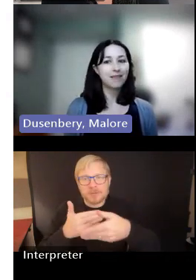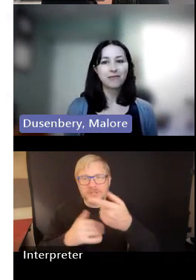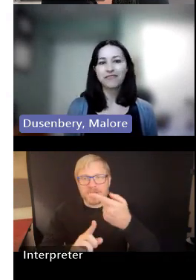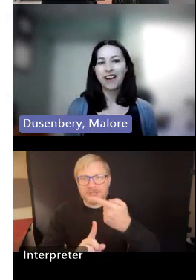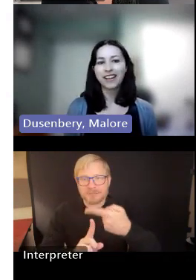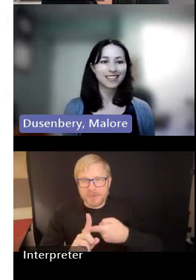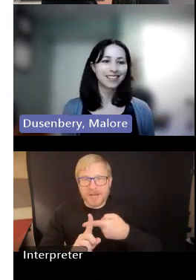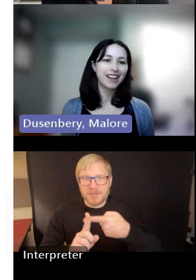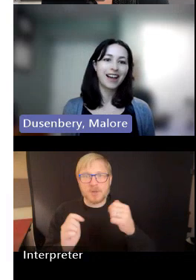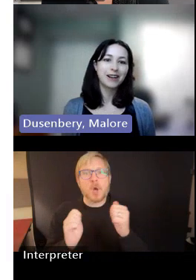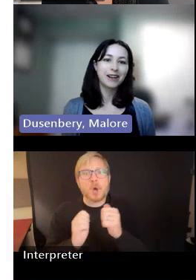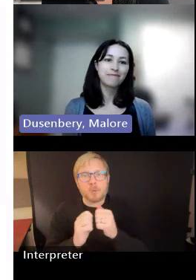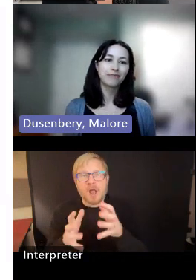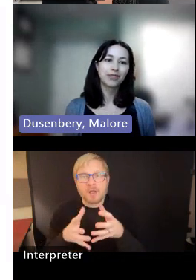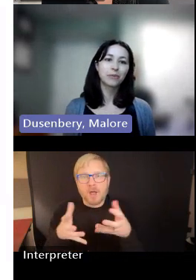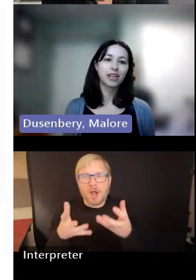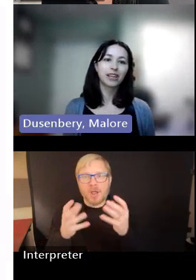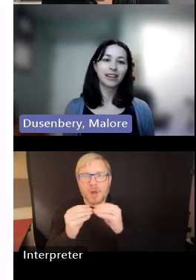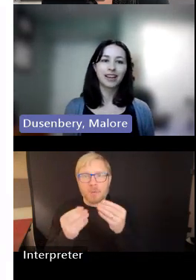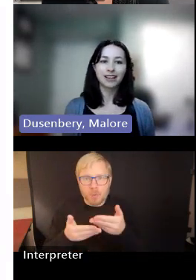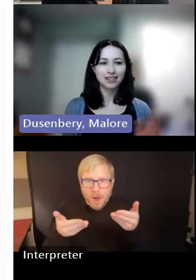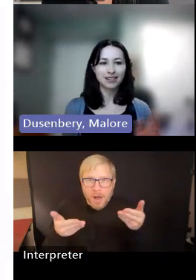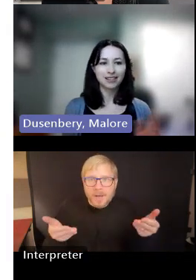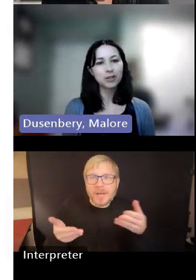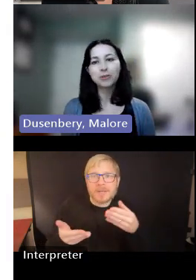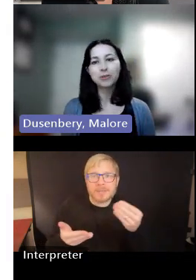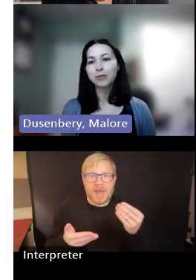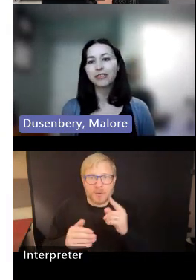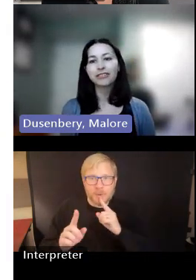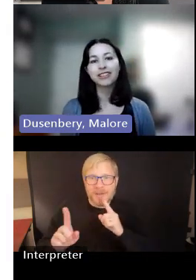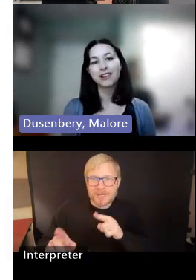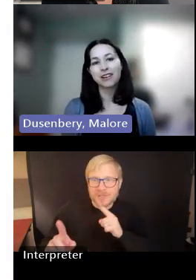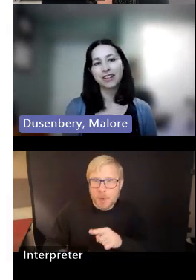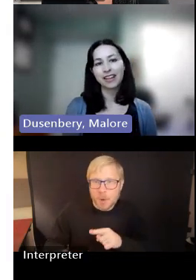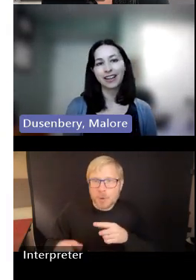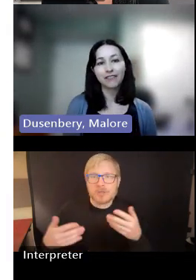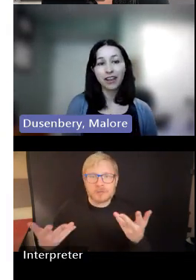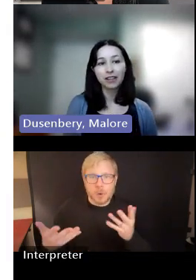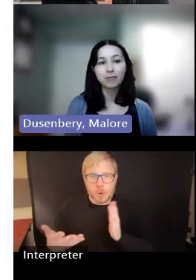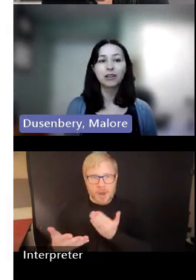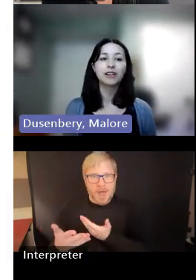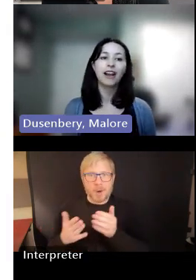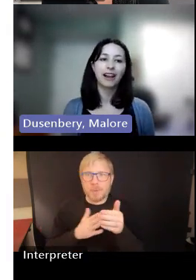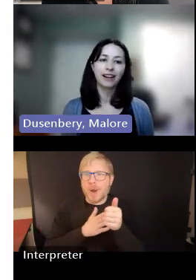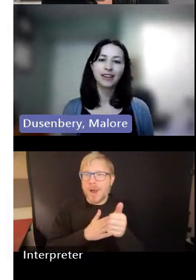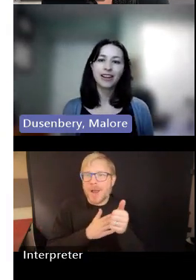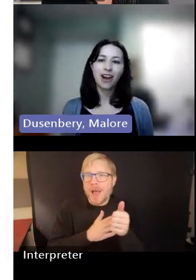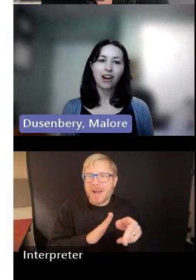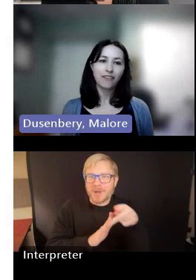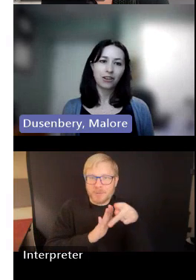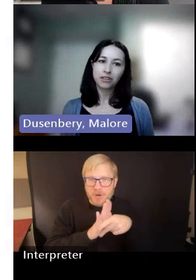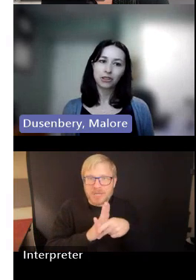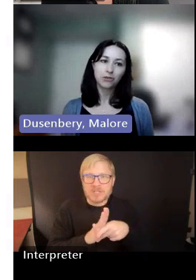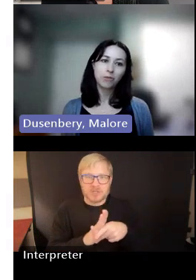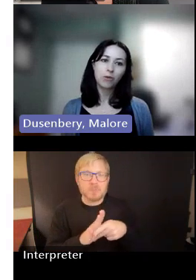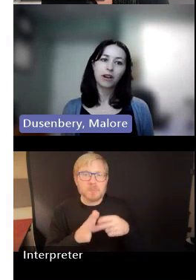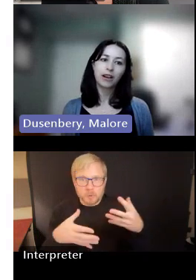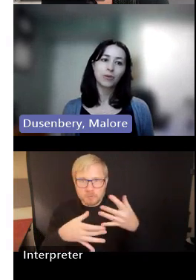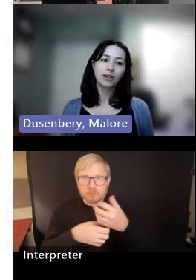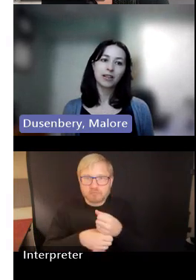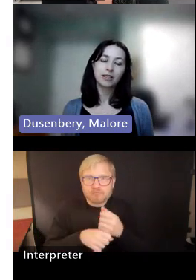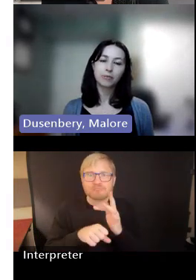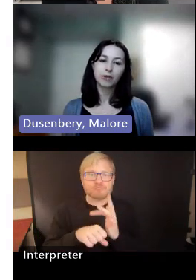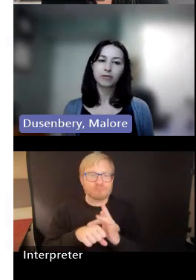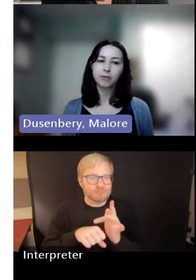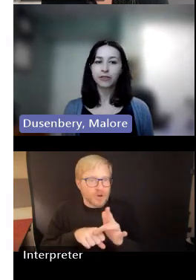and a lot more findings. So the guiding principles brief is already available. Our final research report,